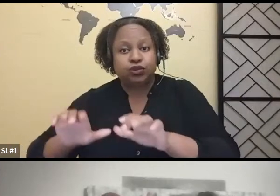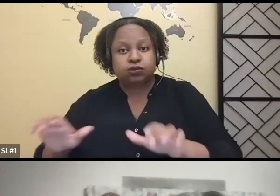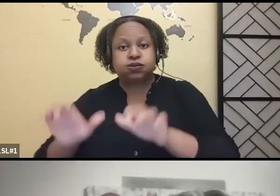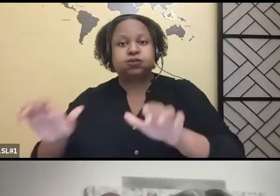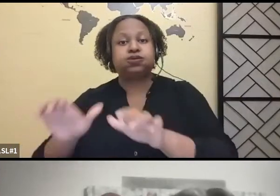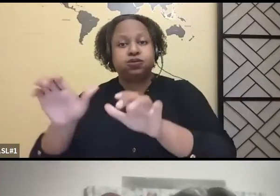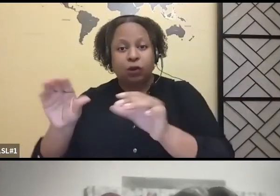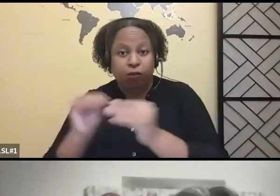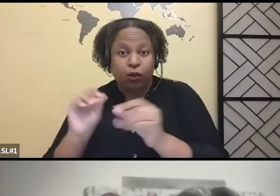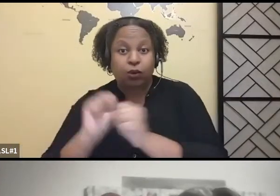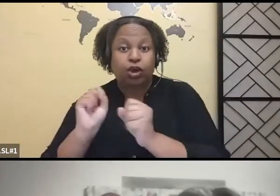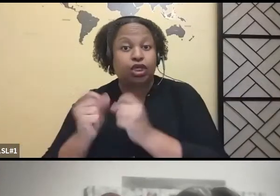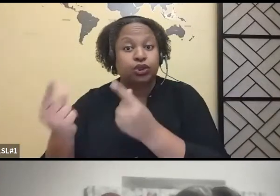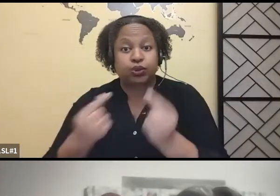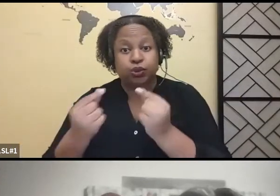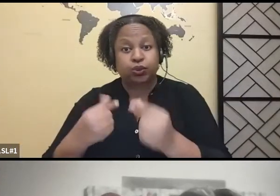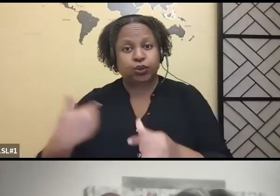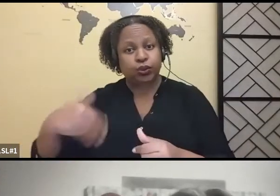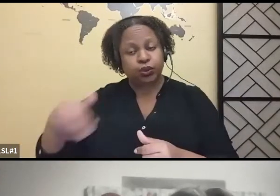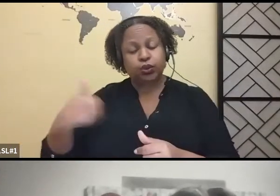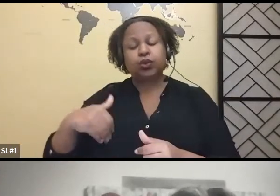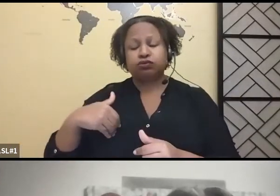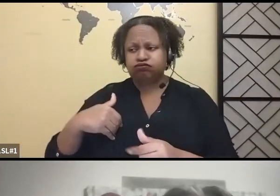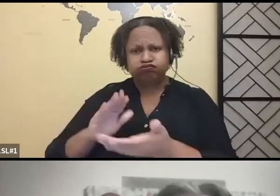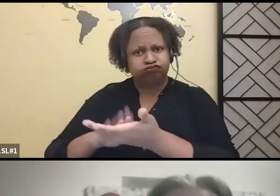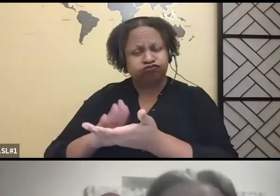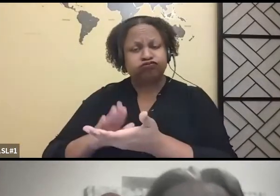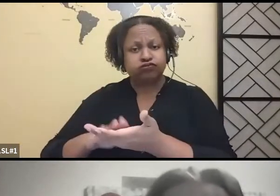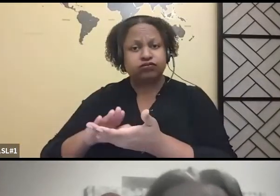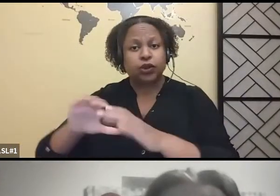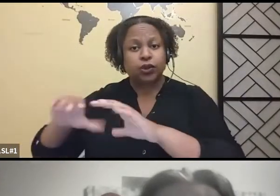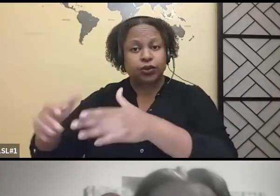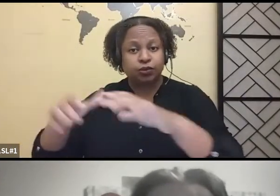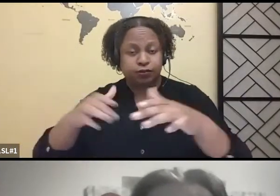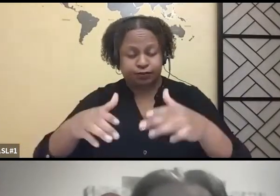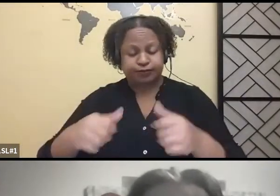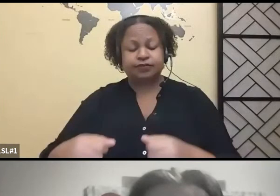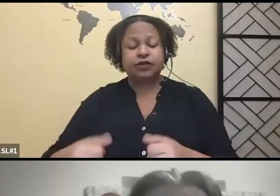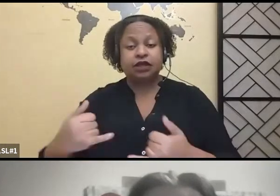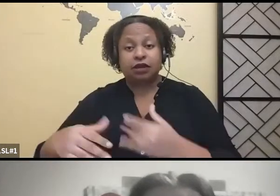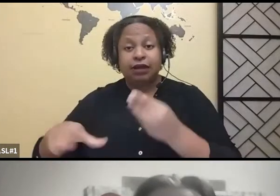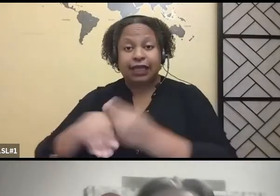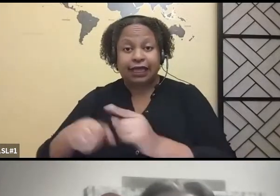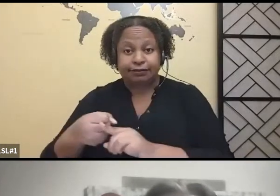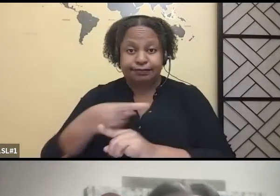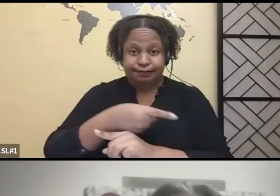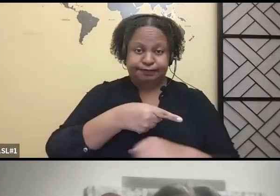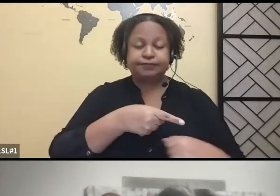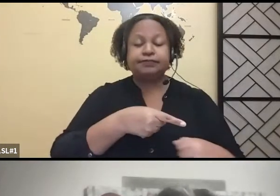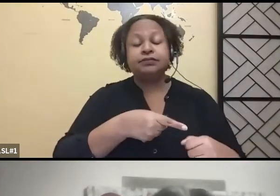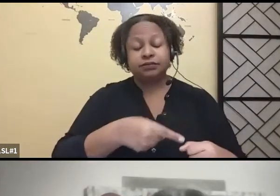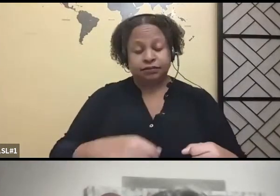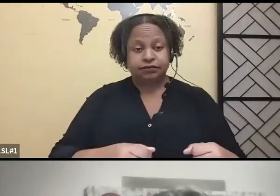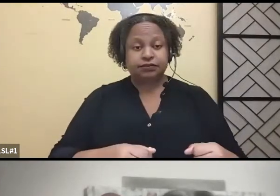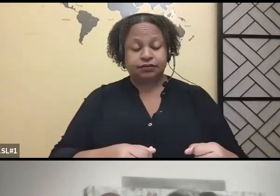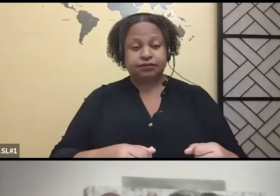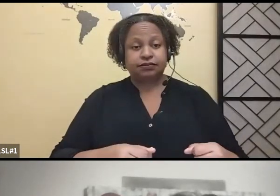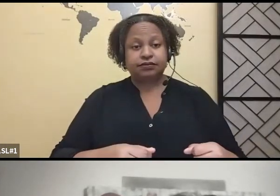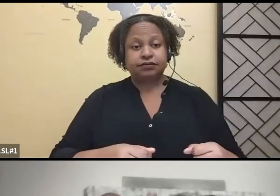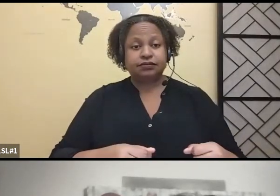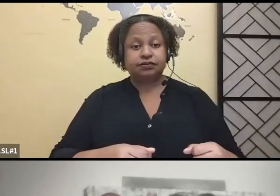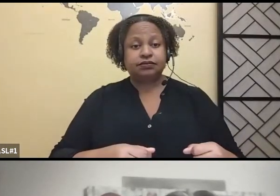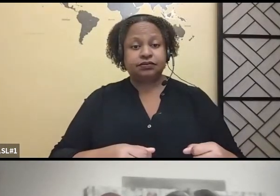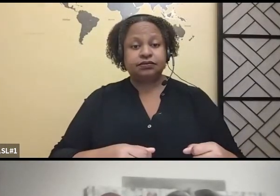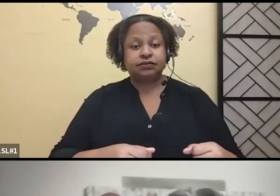say as a corollary to what I just said, that I become very